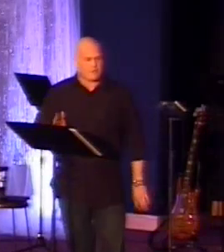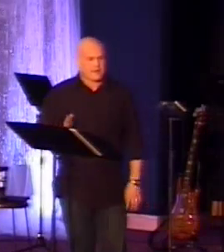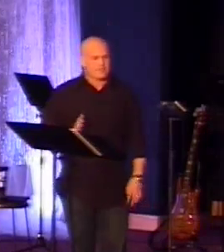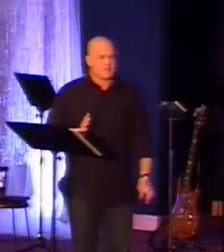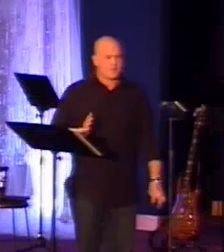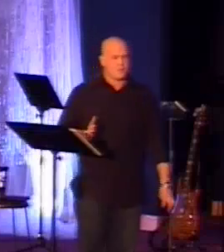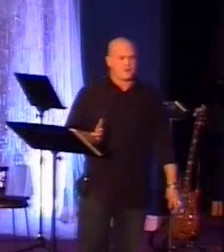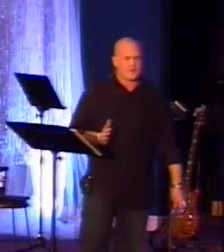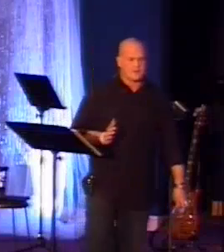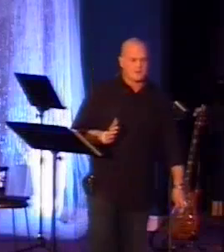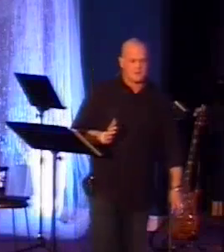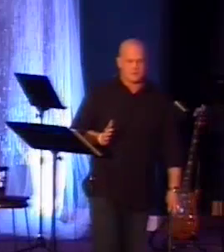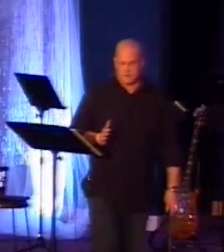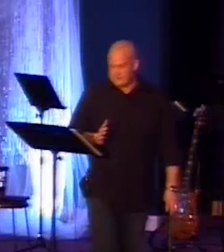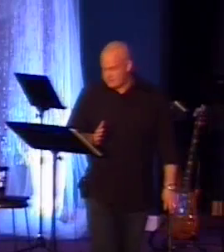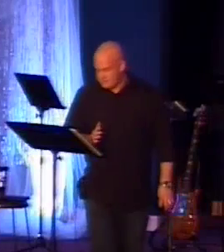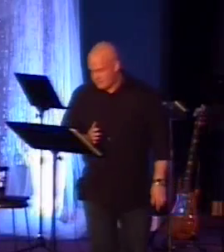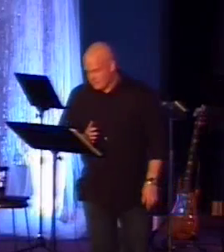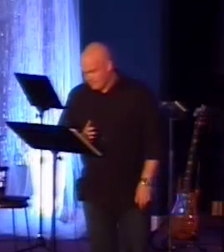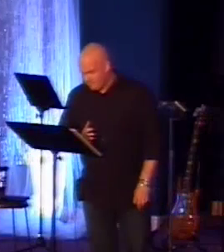big your mansion in glory is.